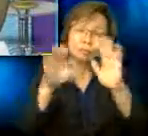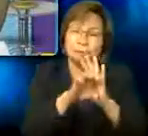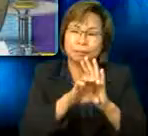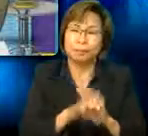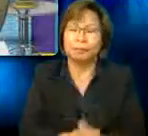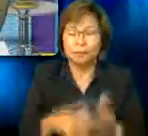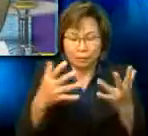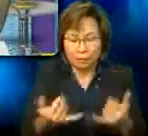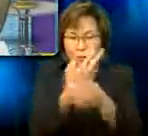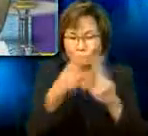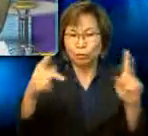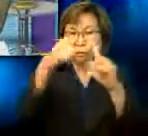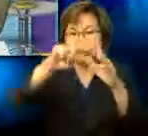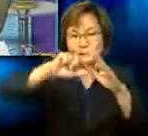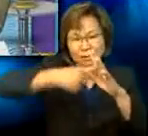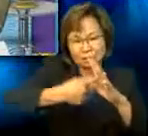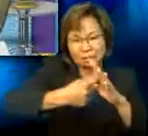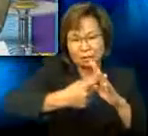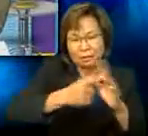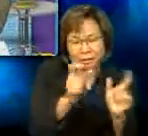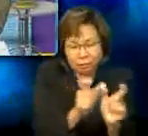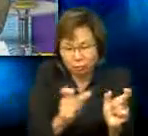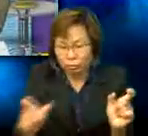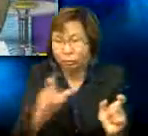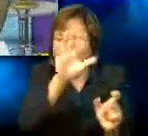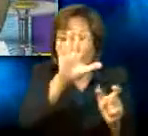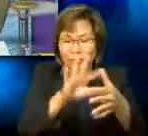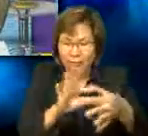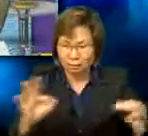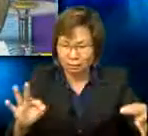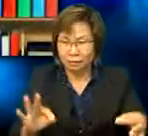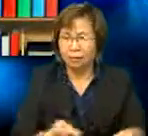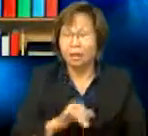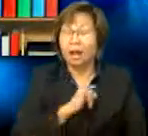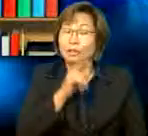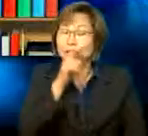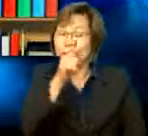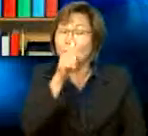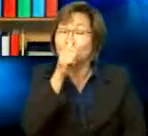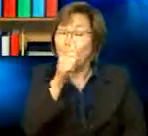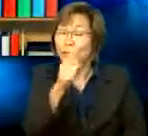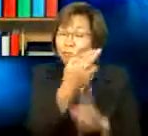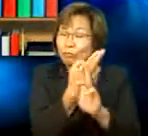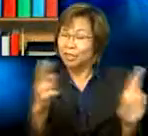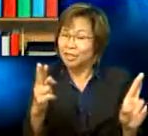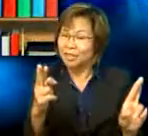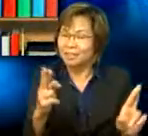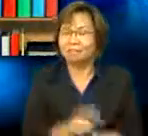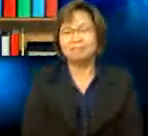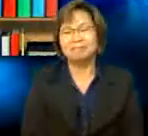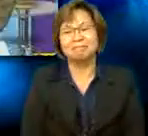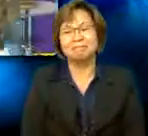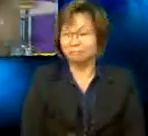picture. You are now ready to start constructing your 5 sentences. I sure am, Mr.